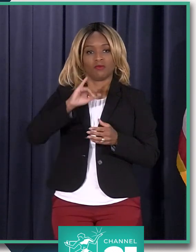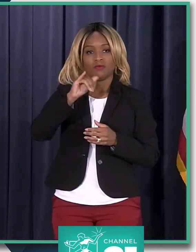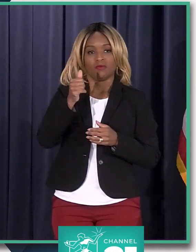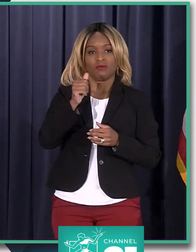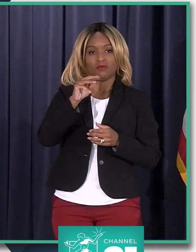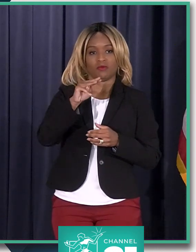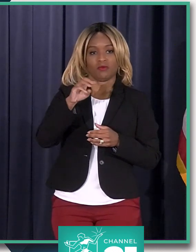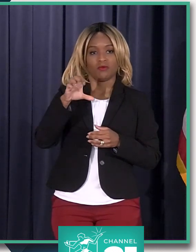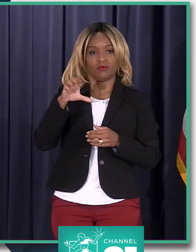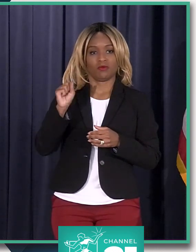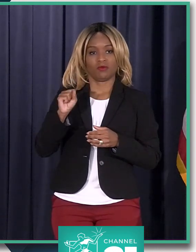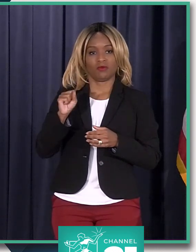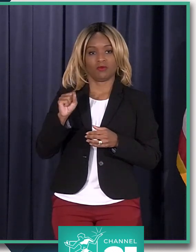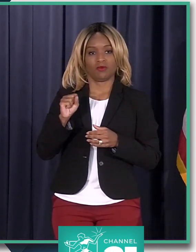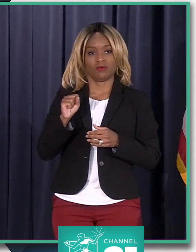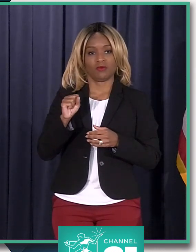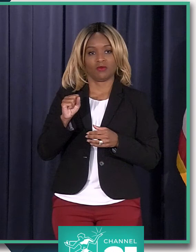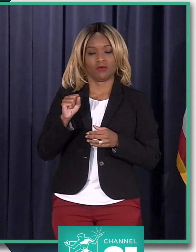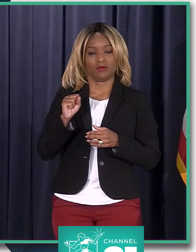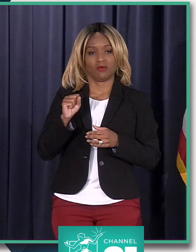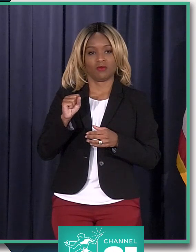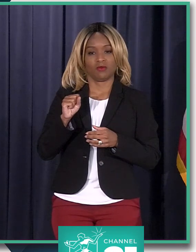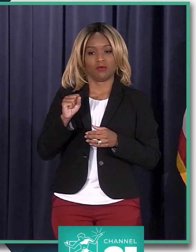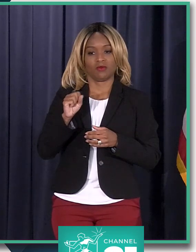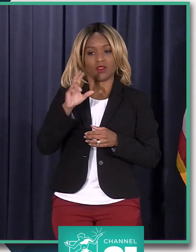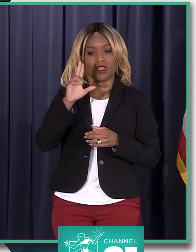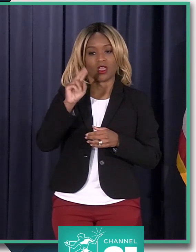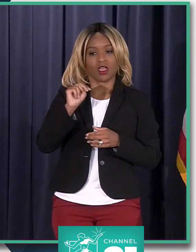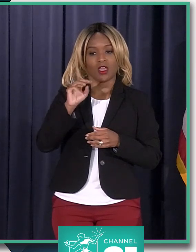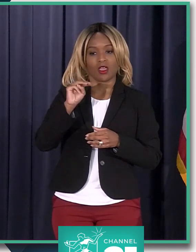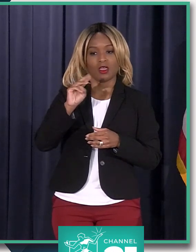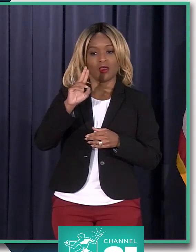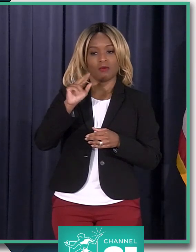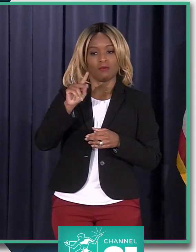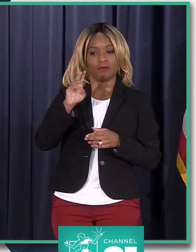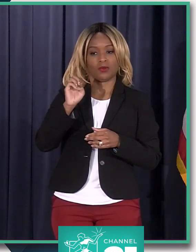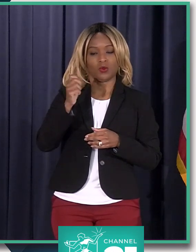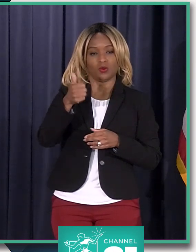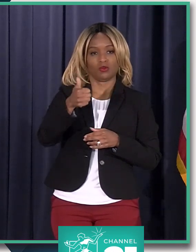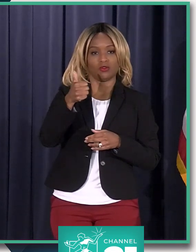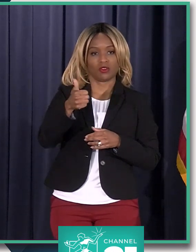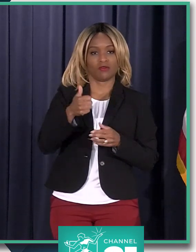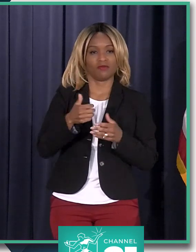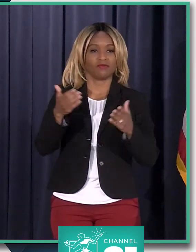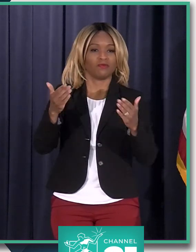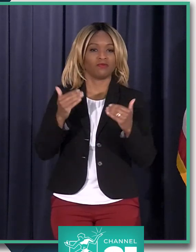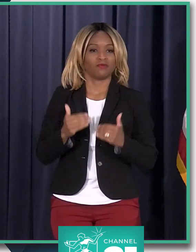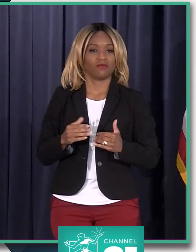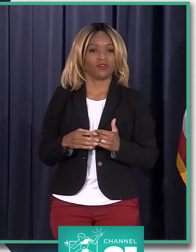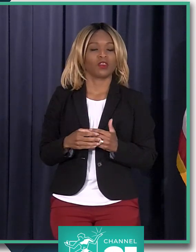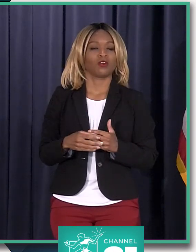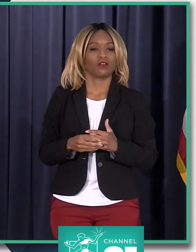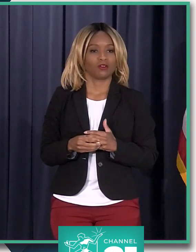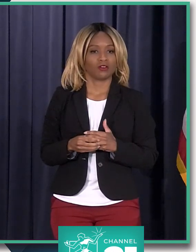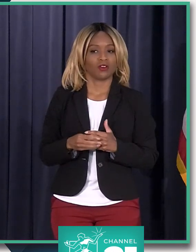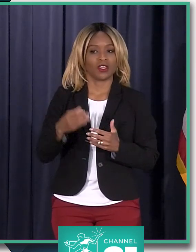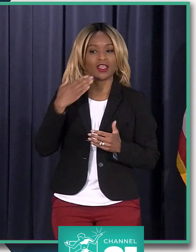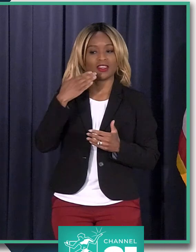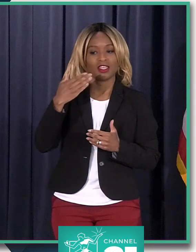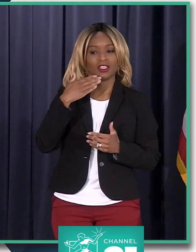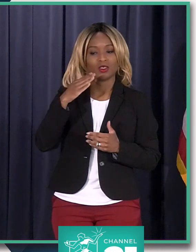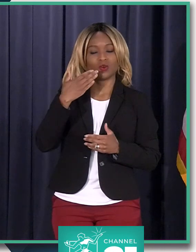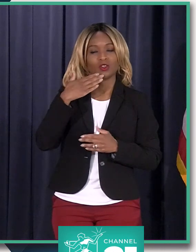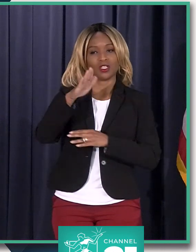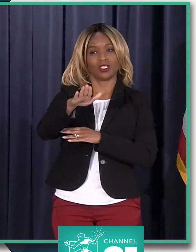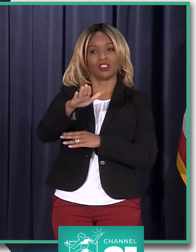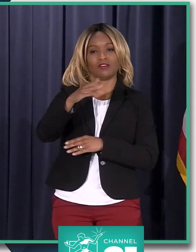James, you are muted. You gotta unmute yourself. We'll move on to the. Thank you. Good